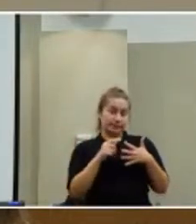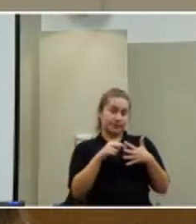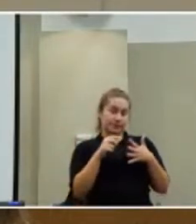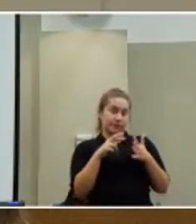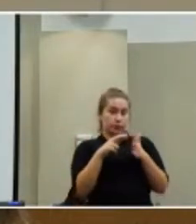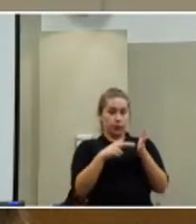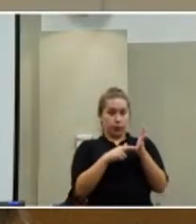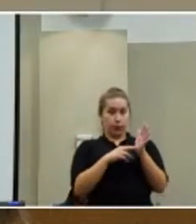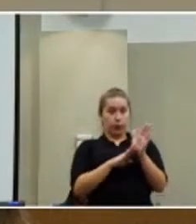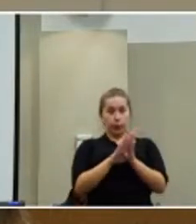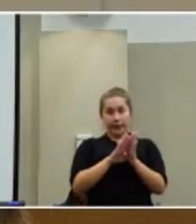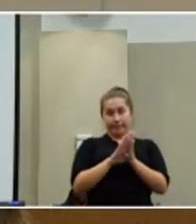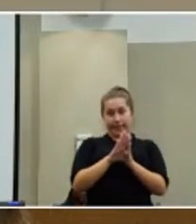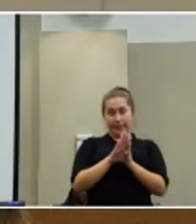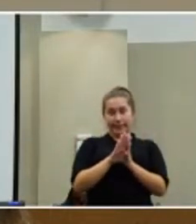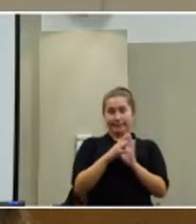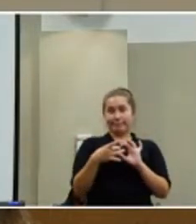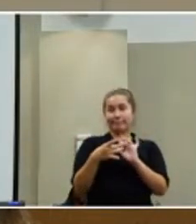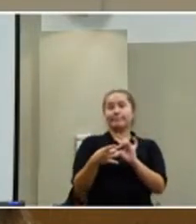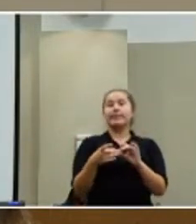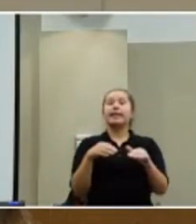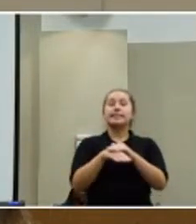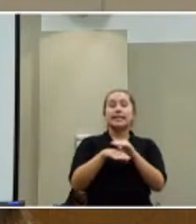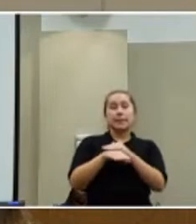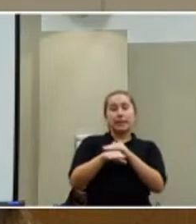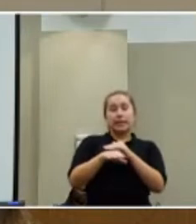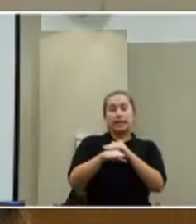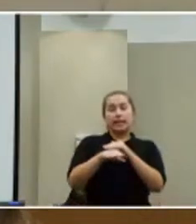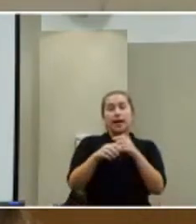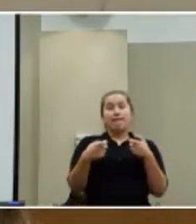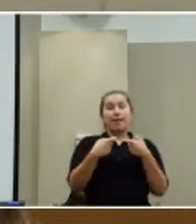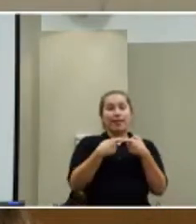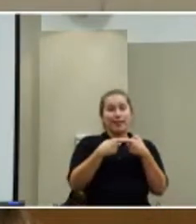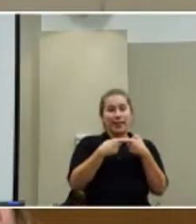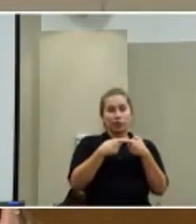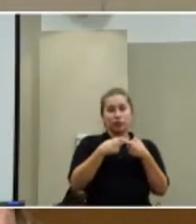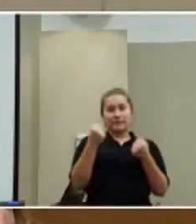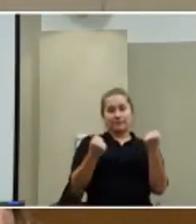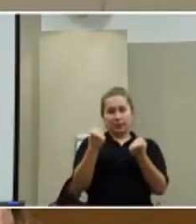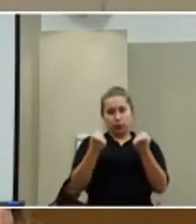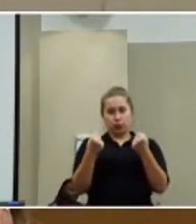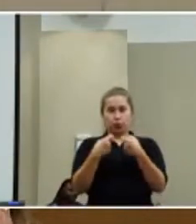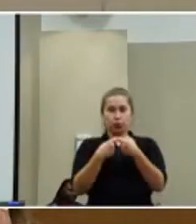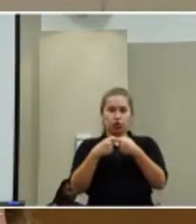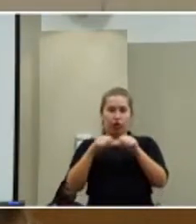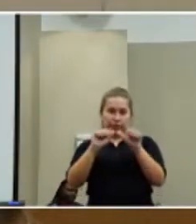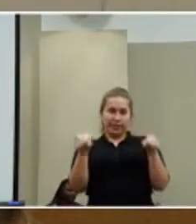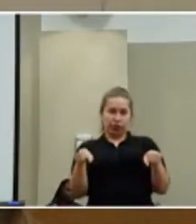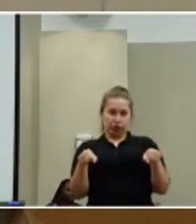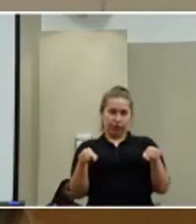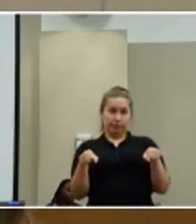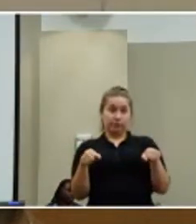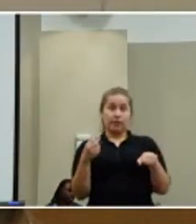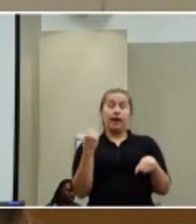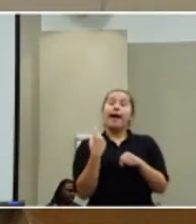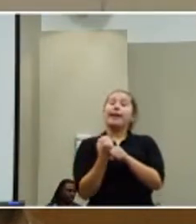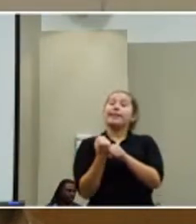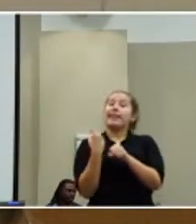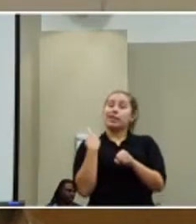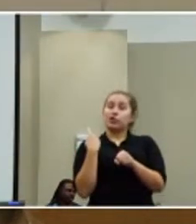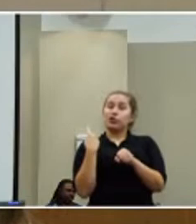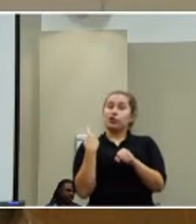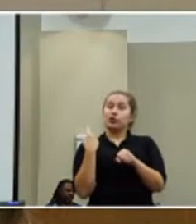we're developing a proposed rule concerns the accessibility of electric vehicle charging stations. Now, last year,